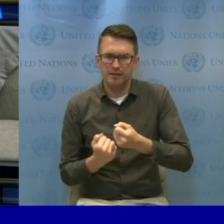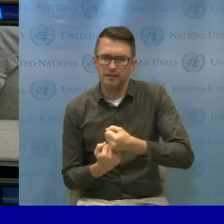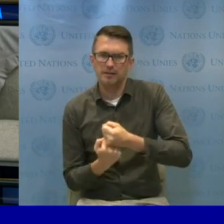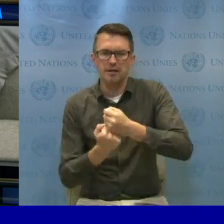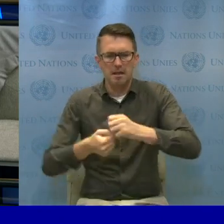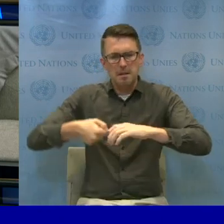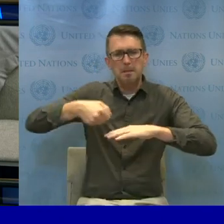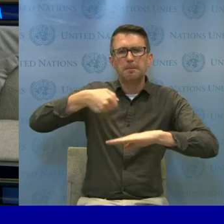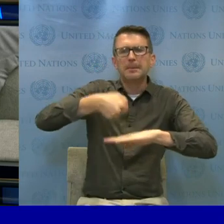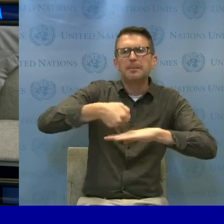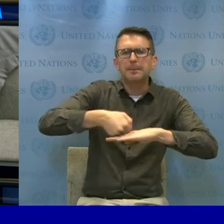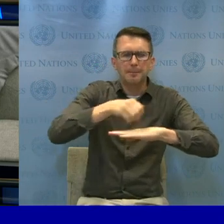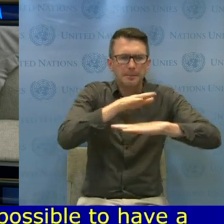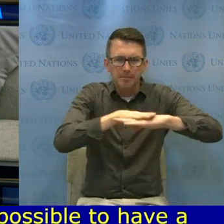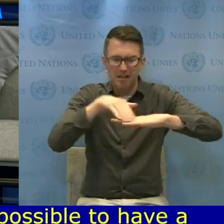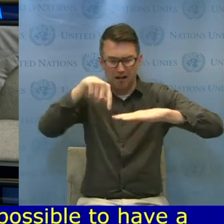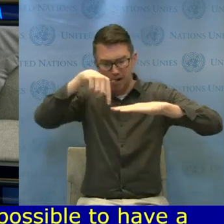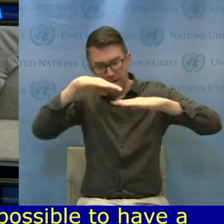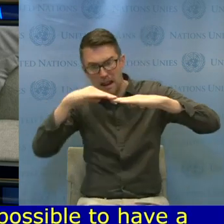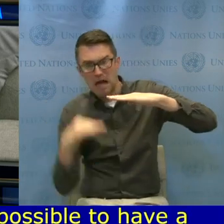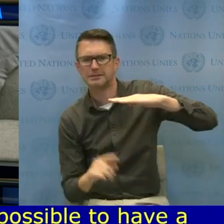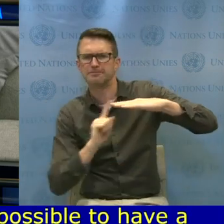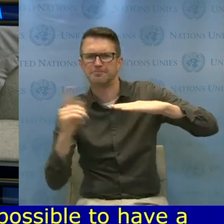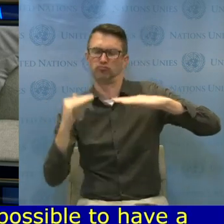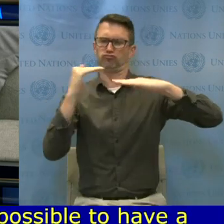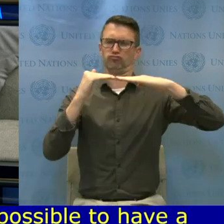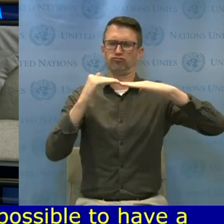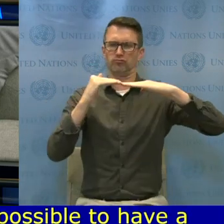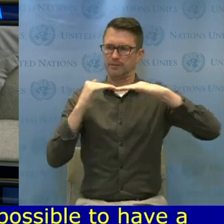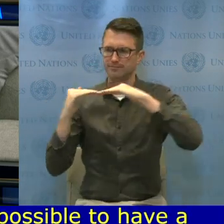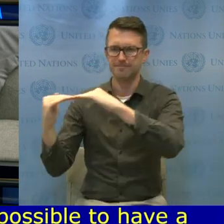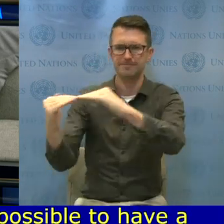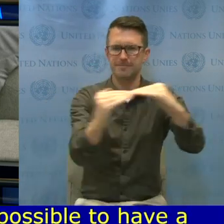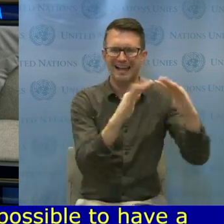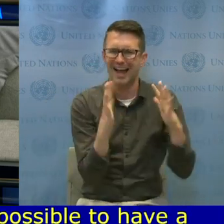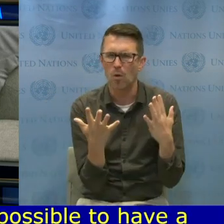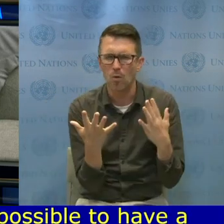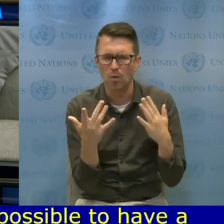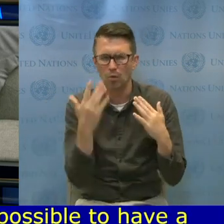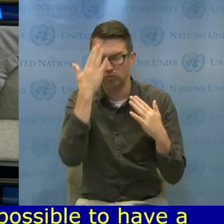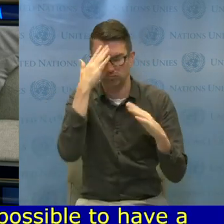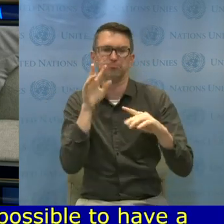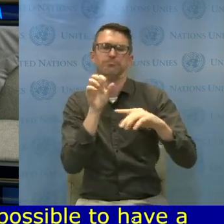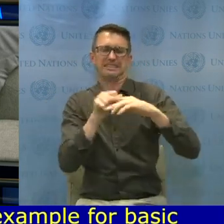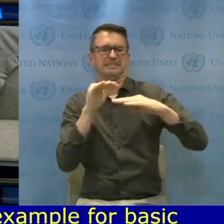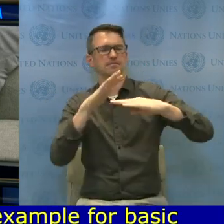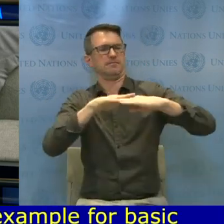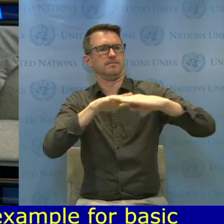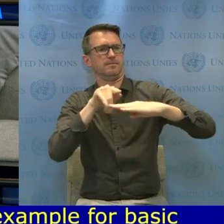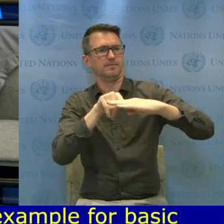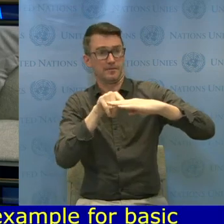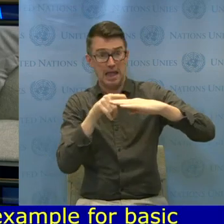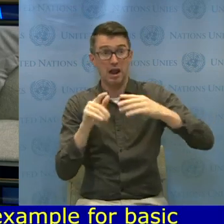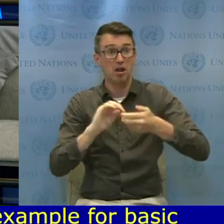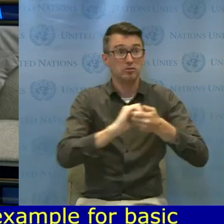upon which institutions can then build to tackle the challenges in this domain? Thank you.